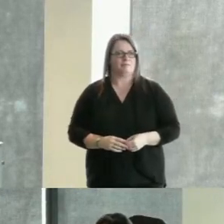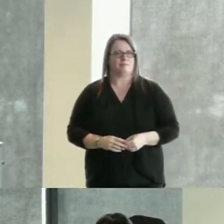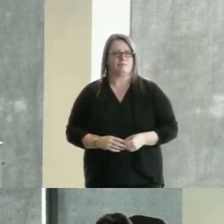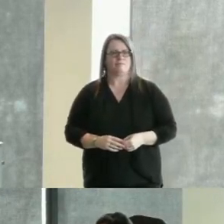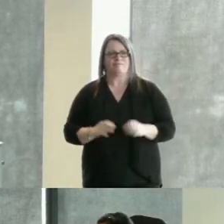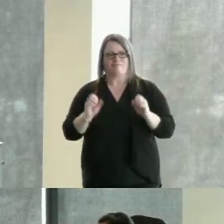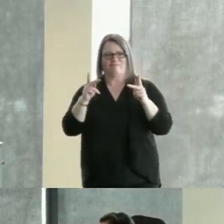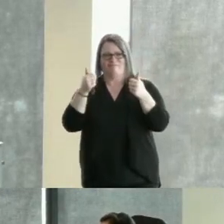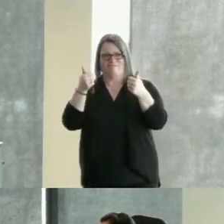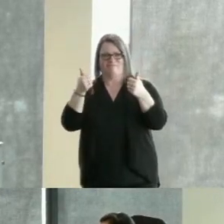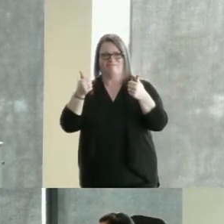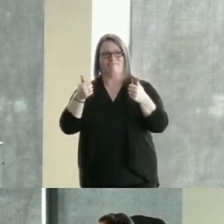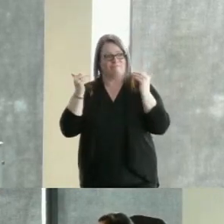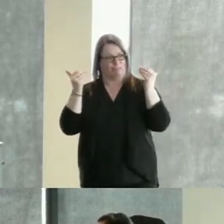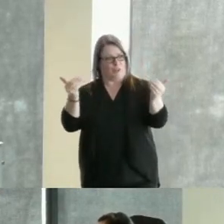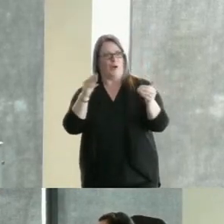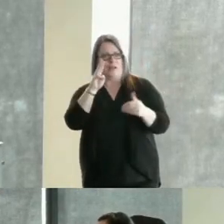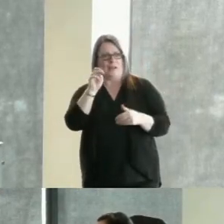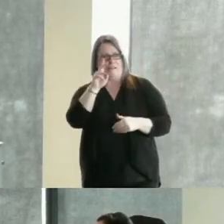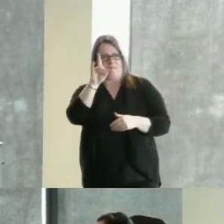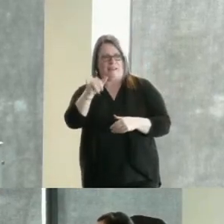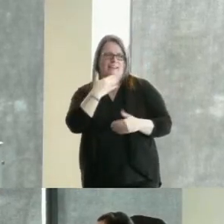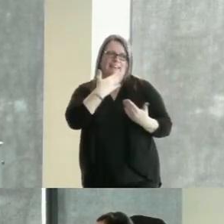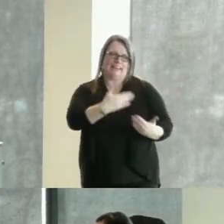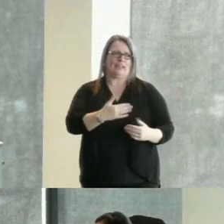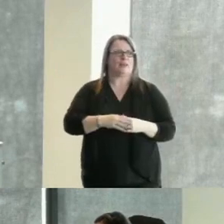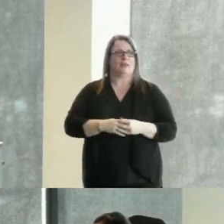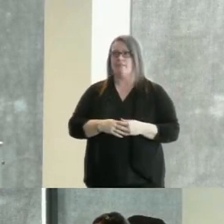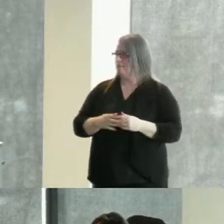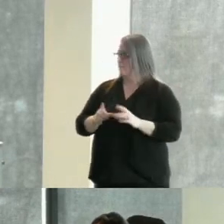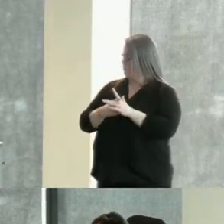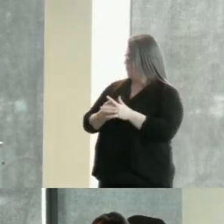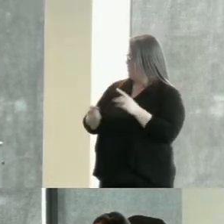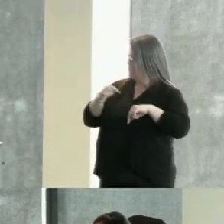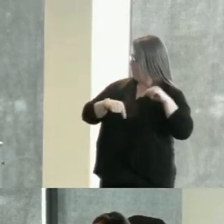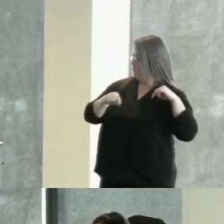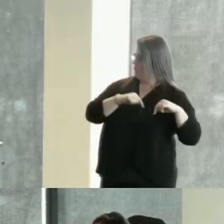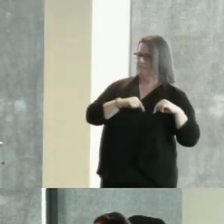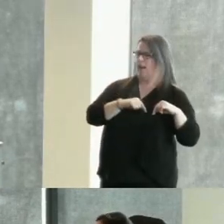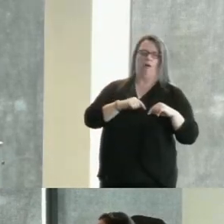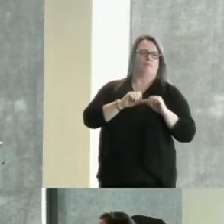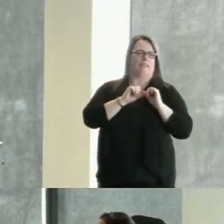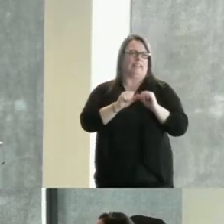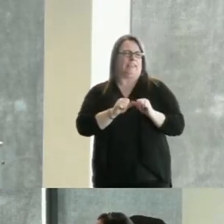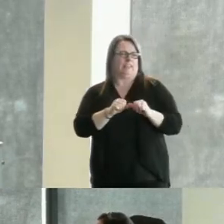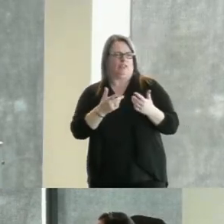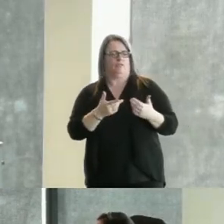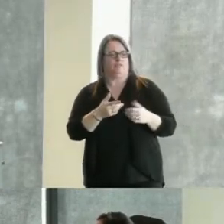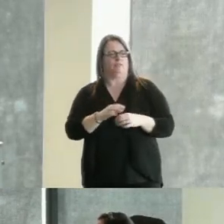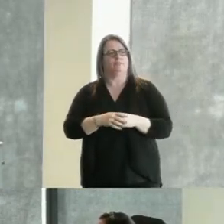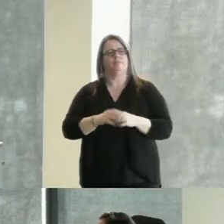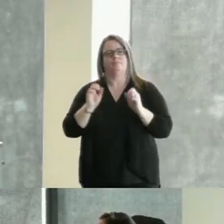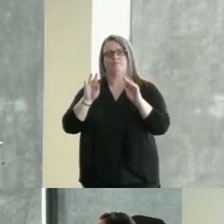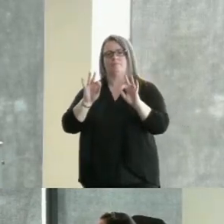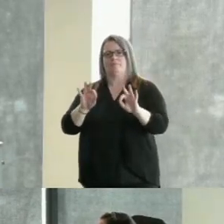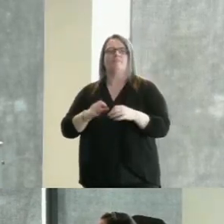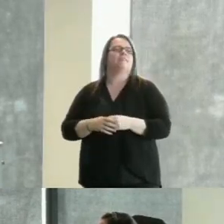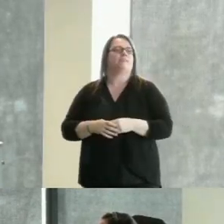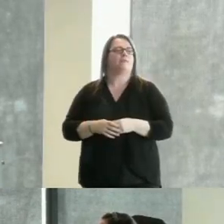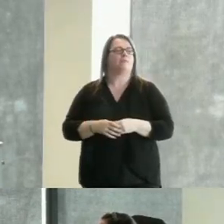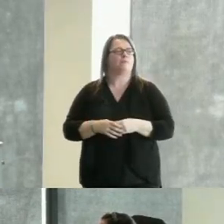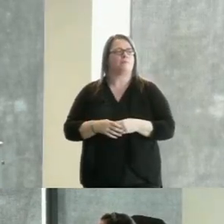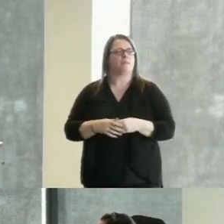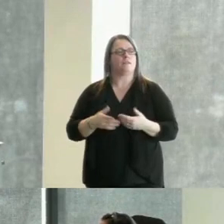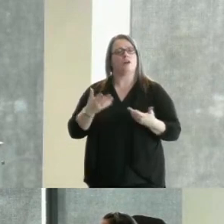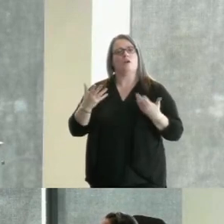Okay. Proceed, Mandy. Thank you. Do I need to start over? No. Carry on where you picked up. Perfect. So you